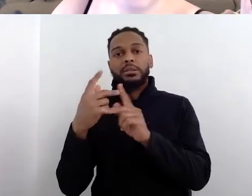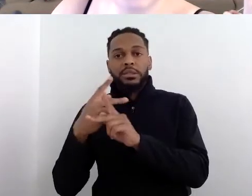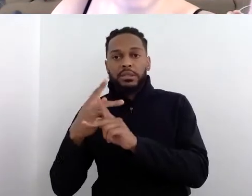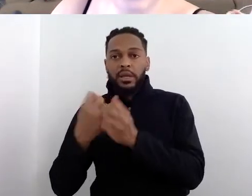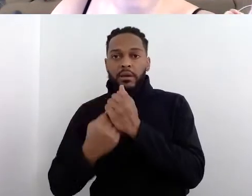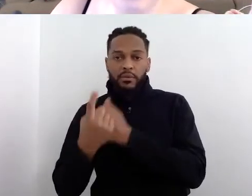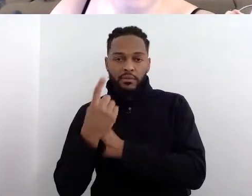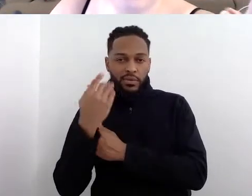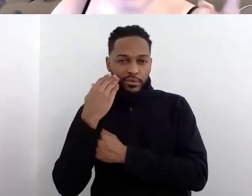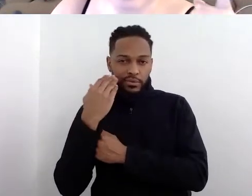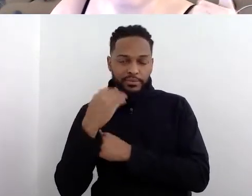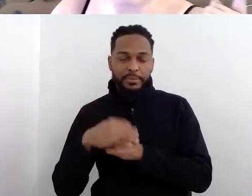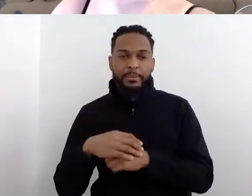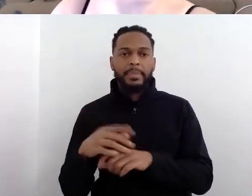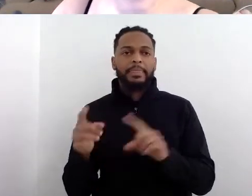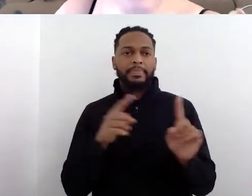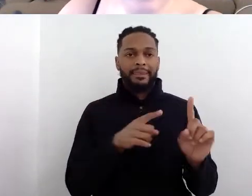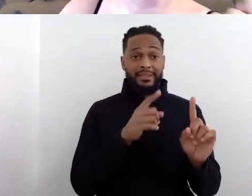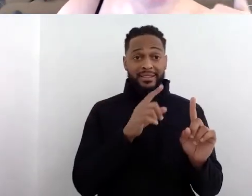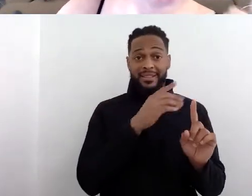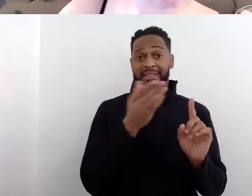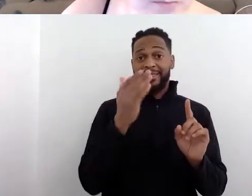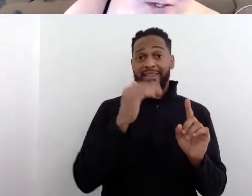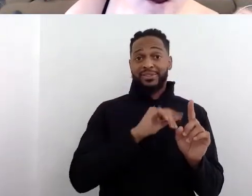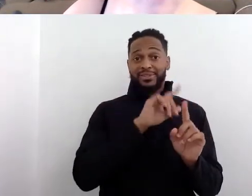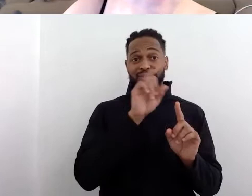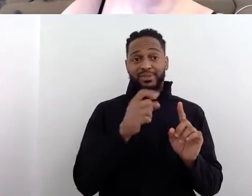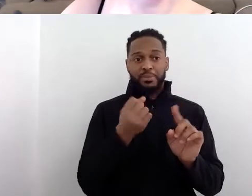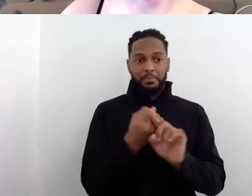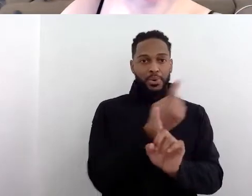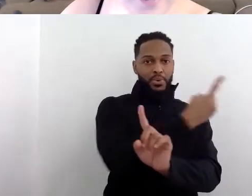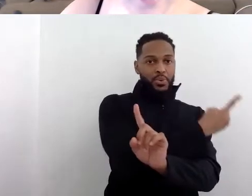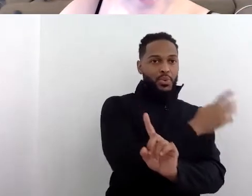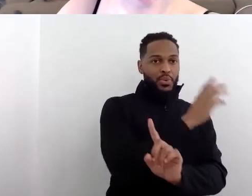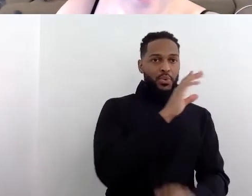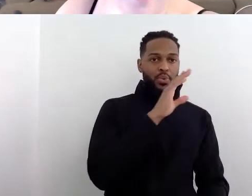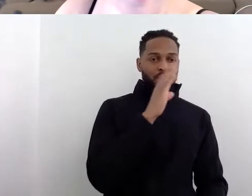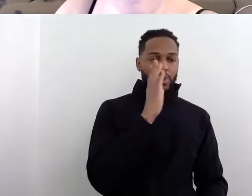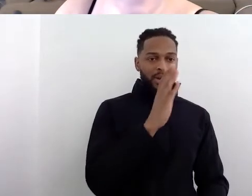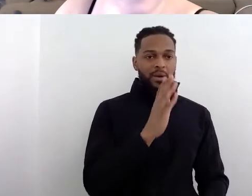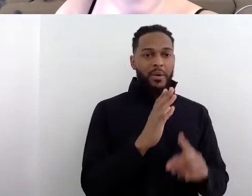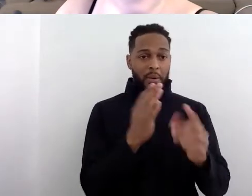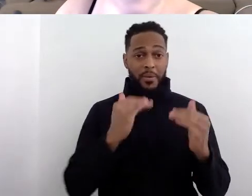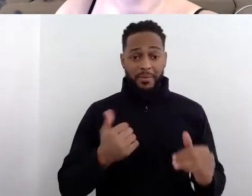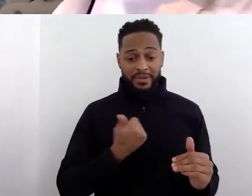wanted to do Debbie because I think that's a question that's been driving me crazy.